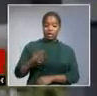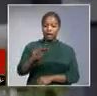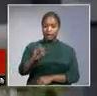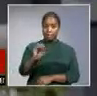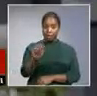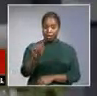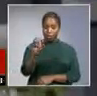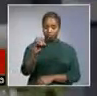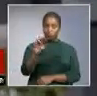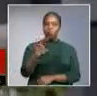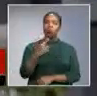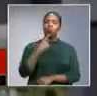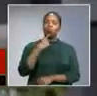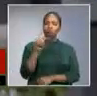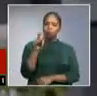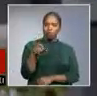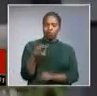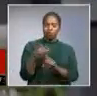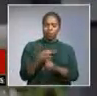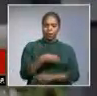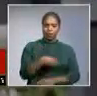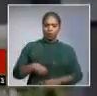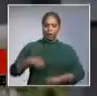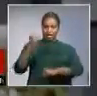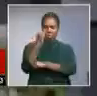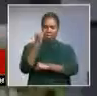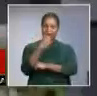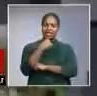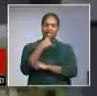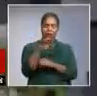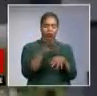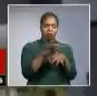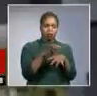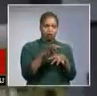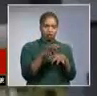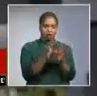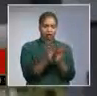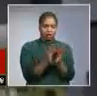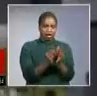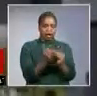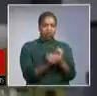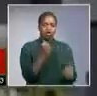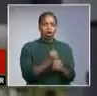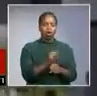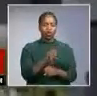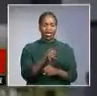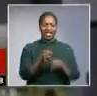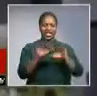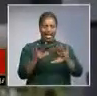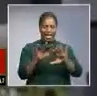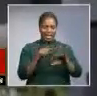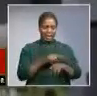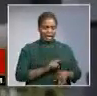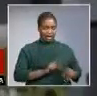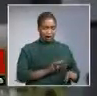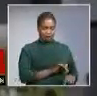from the presidency called her to arrange a meeting with then-President Jacob Zuma in 2010. She flew from Cape Town to